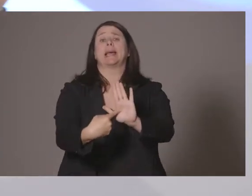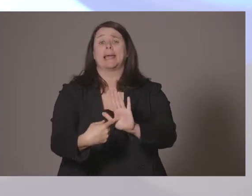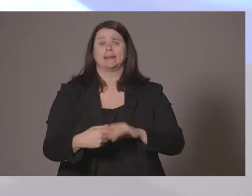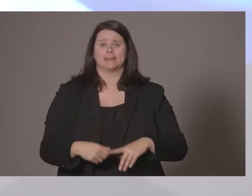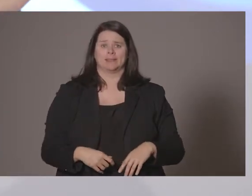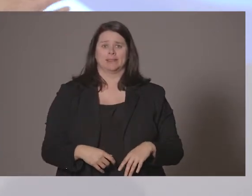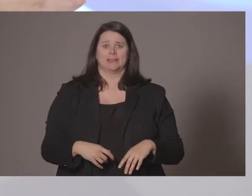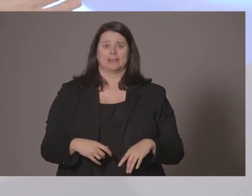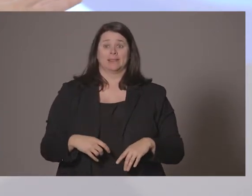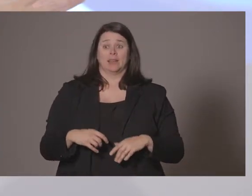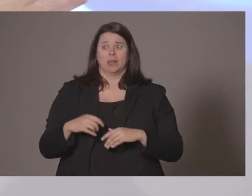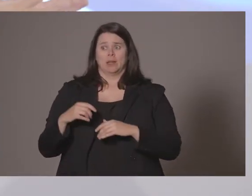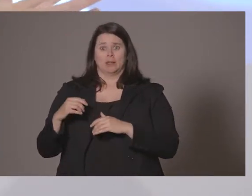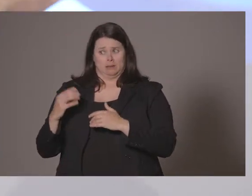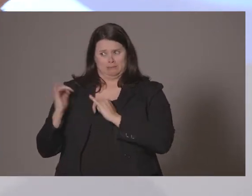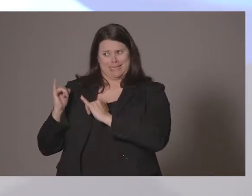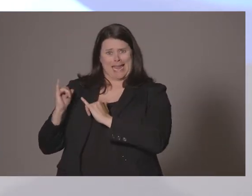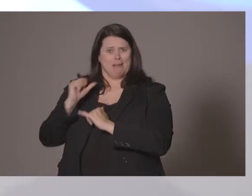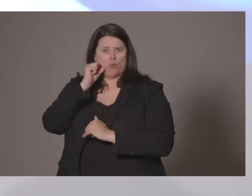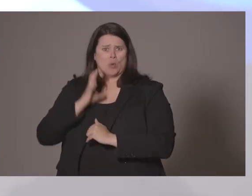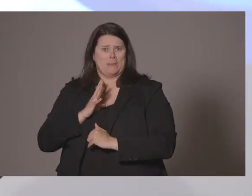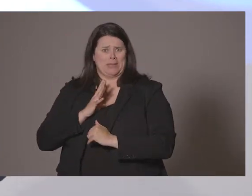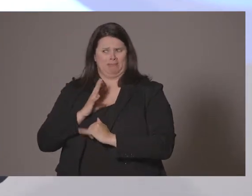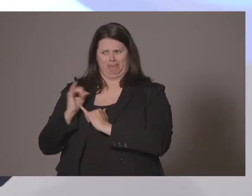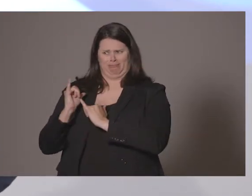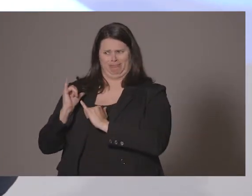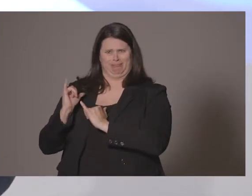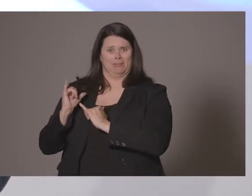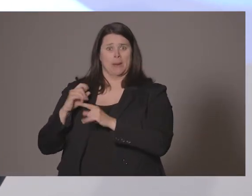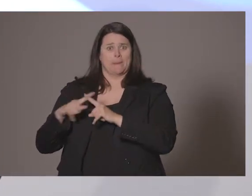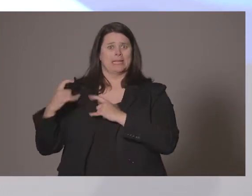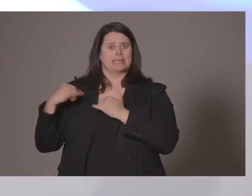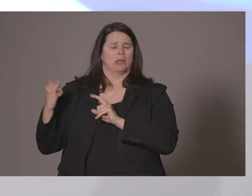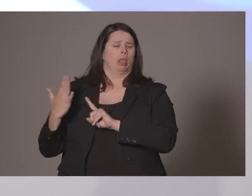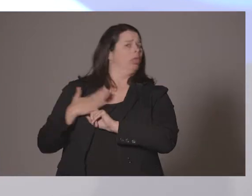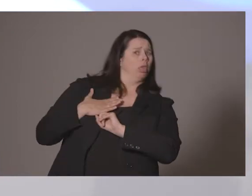across gender rules or based off of